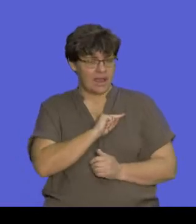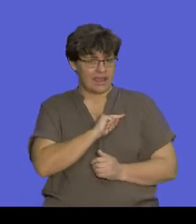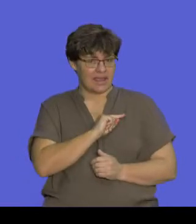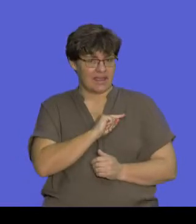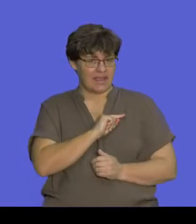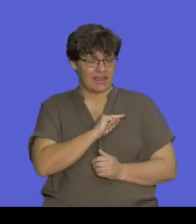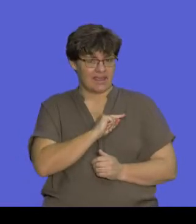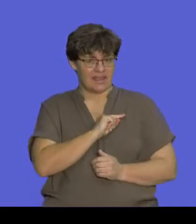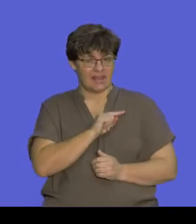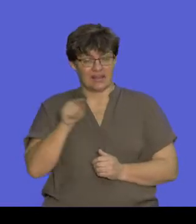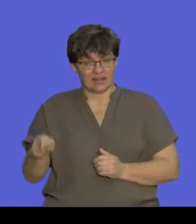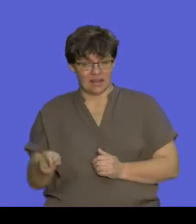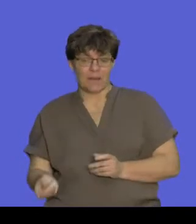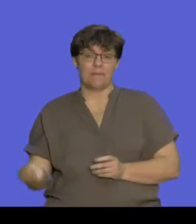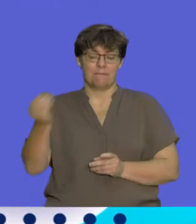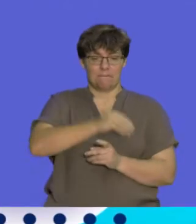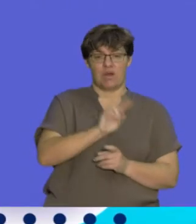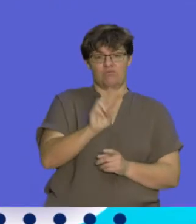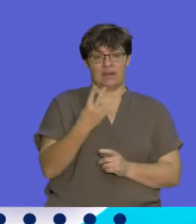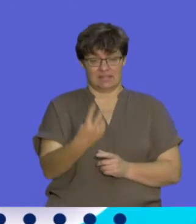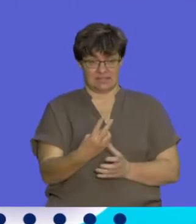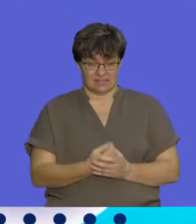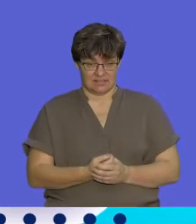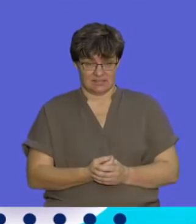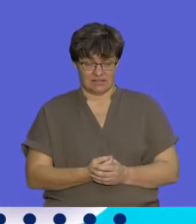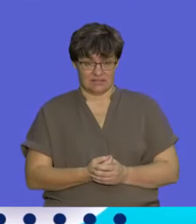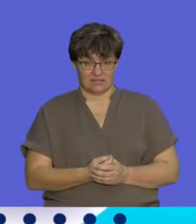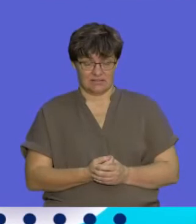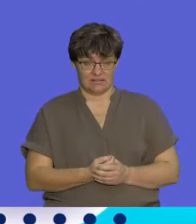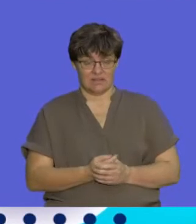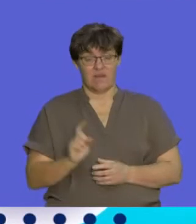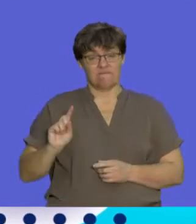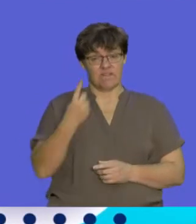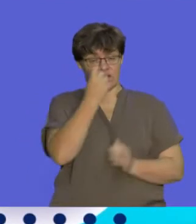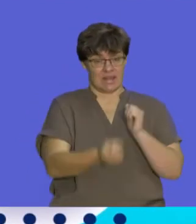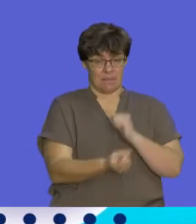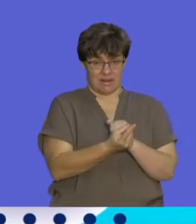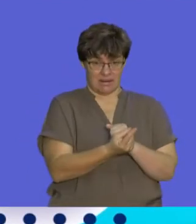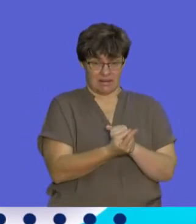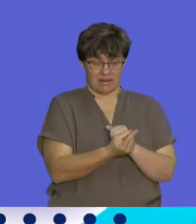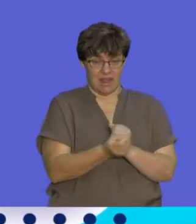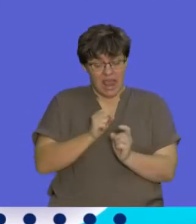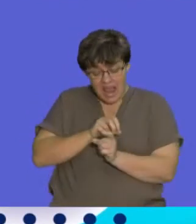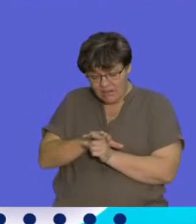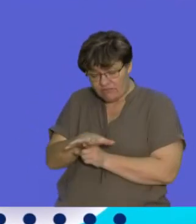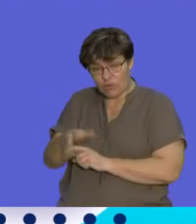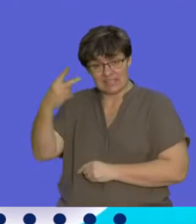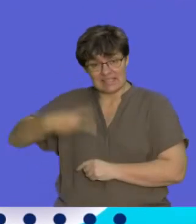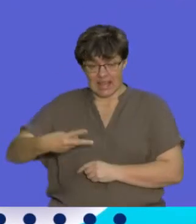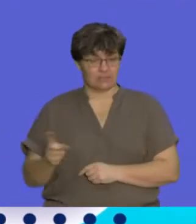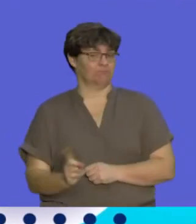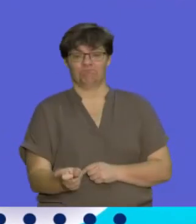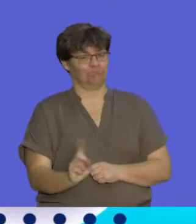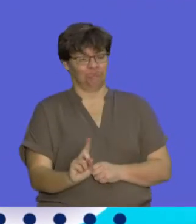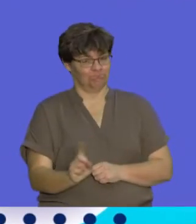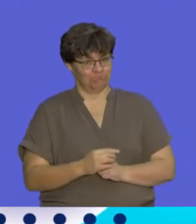had replacement. The probability of the first event did not influence the probability of